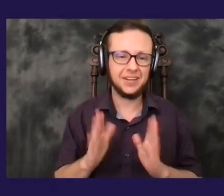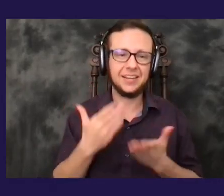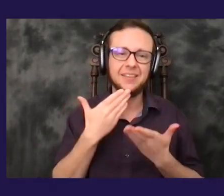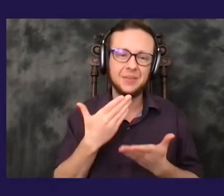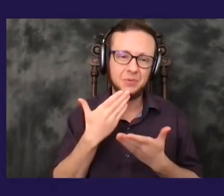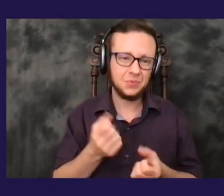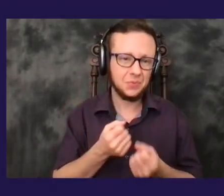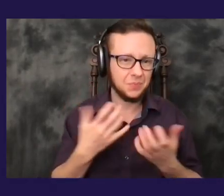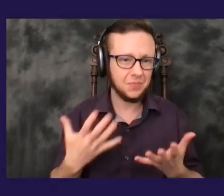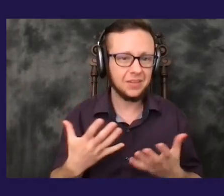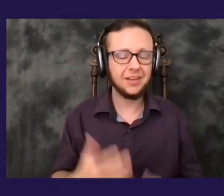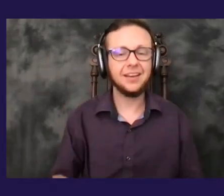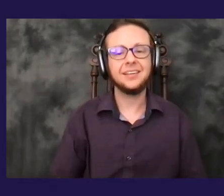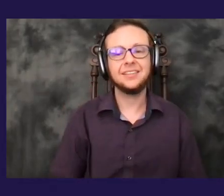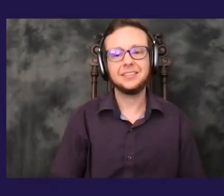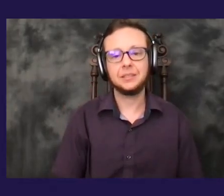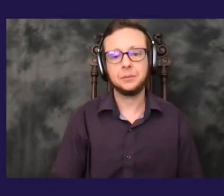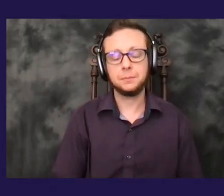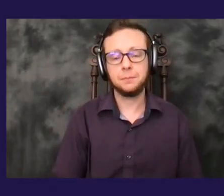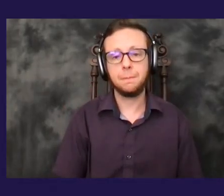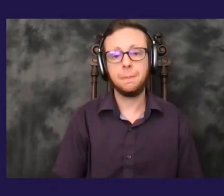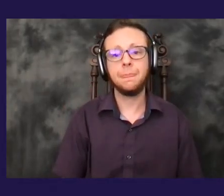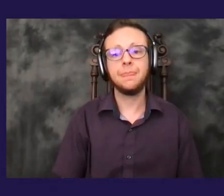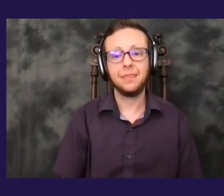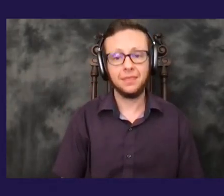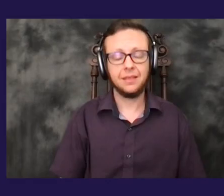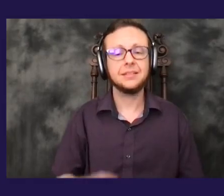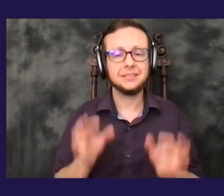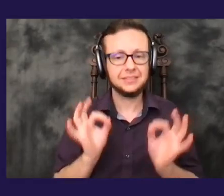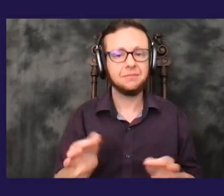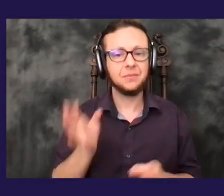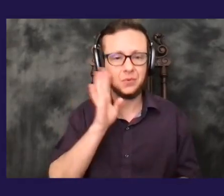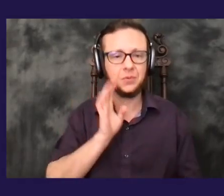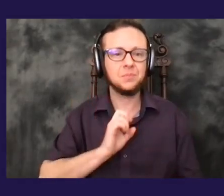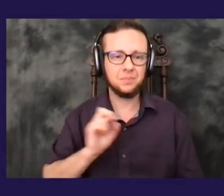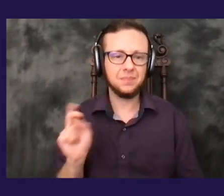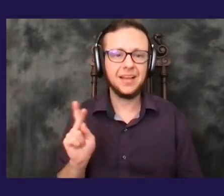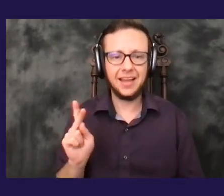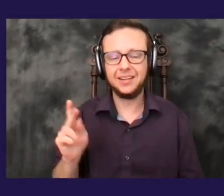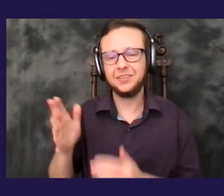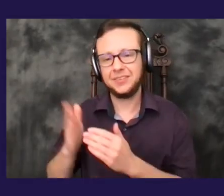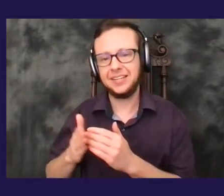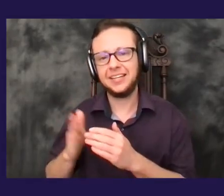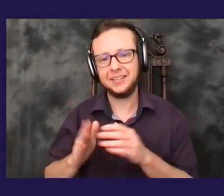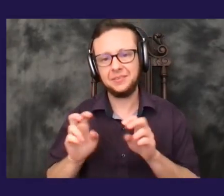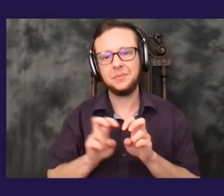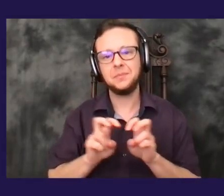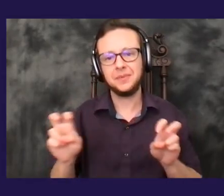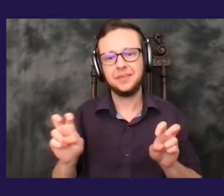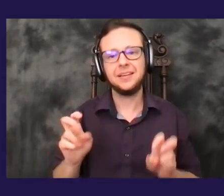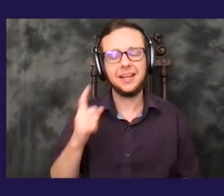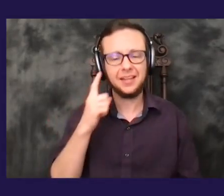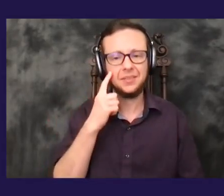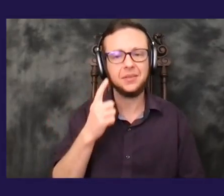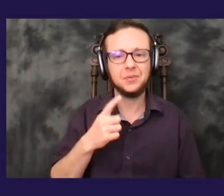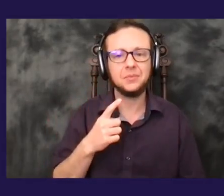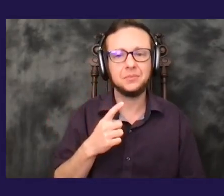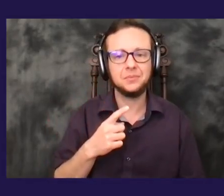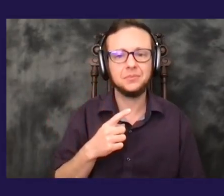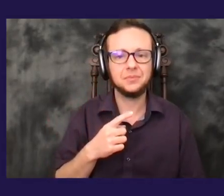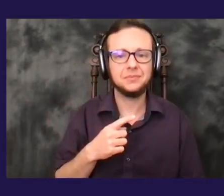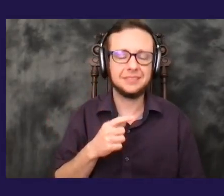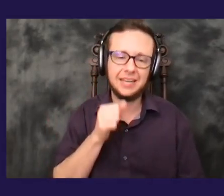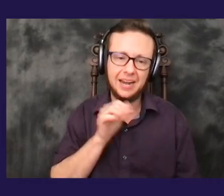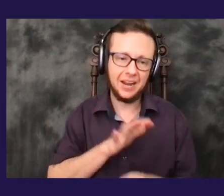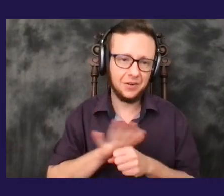And we will definitely come back towards the end of the panel. I think it's not enough time